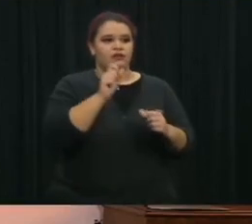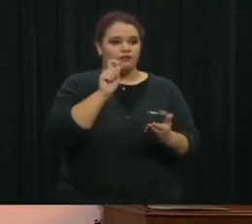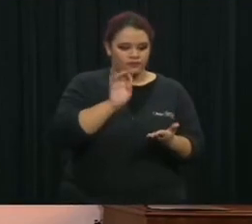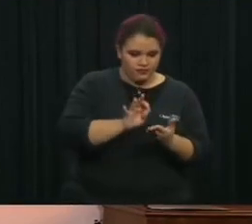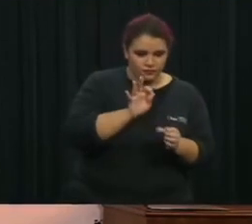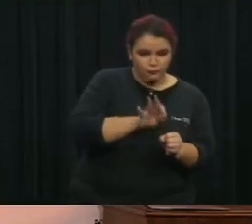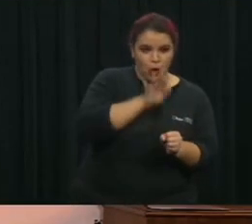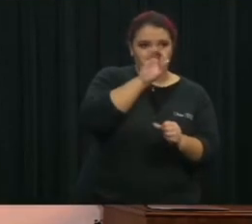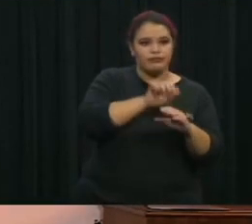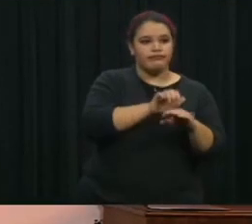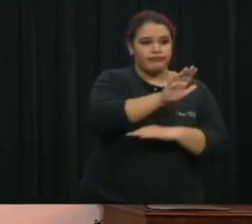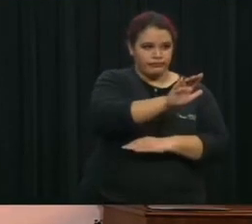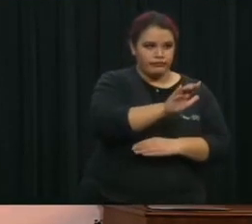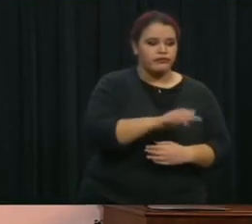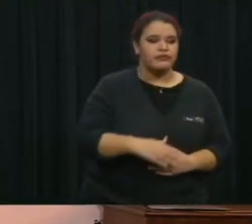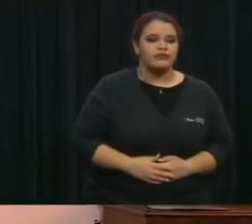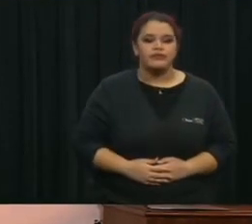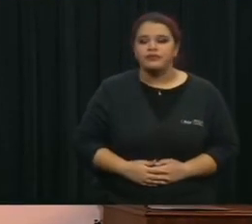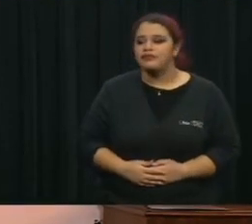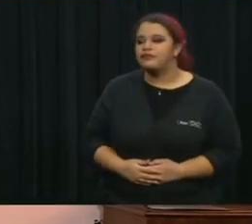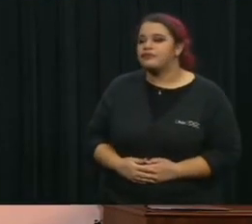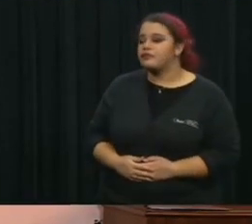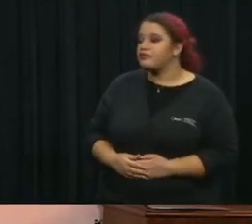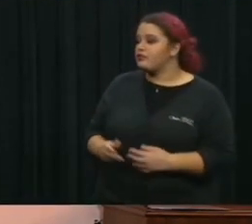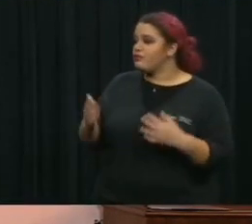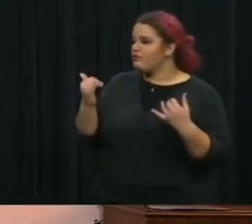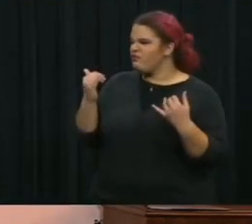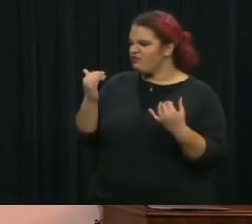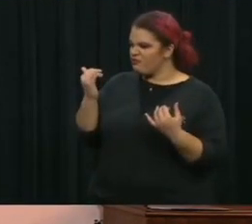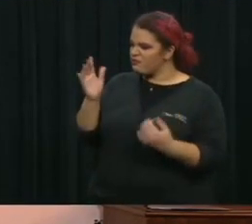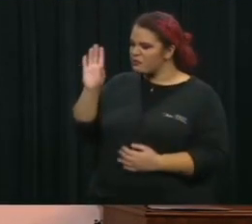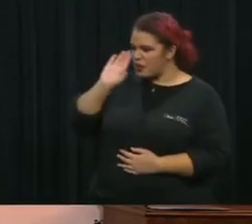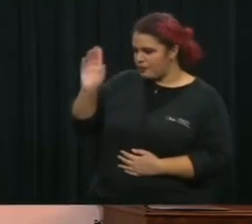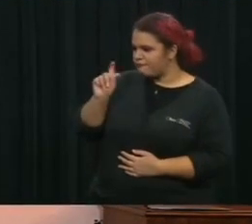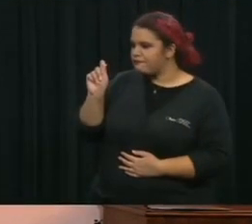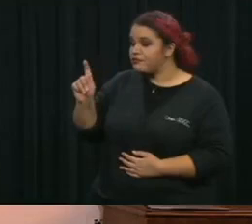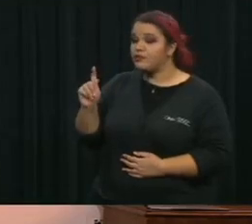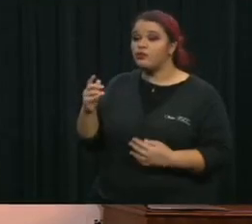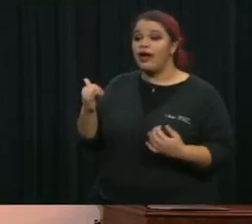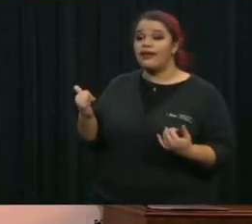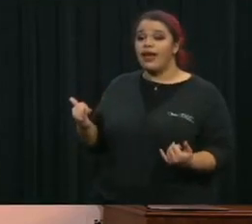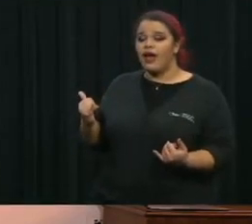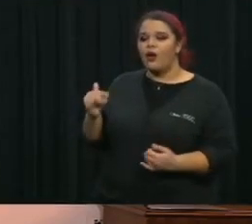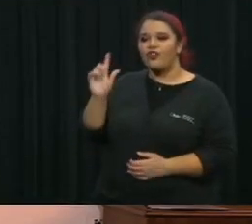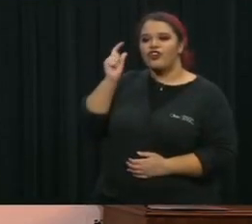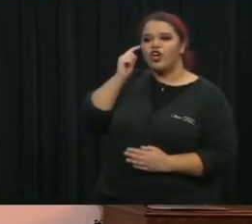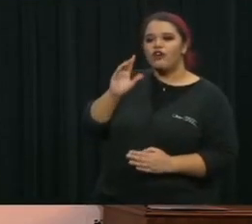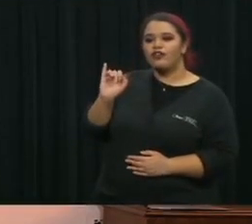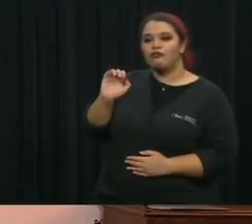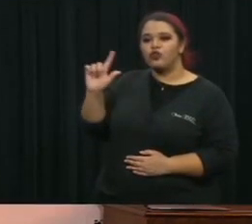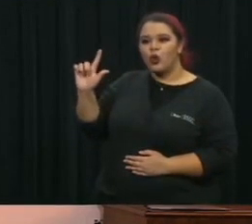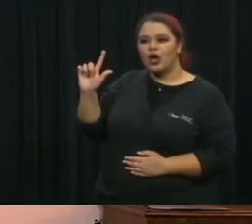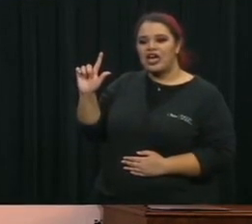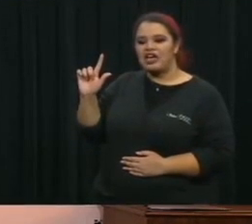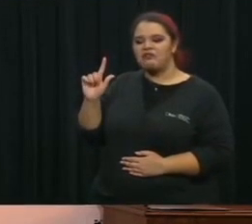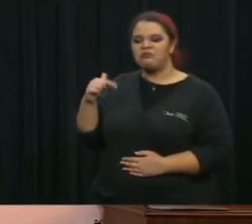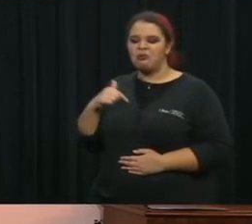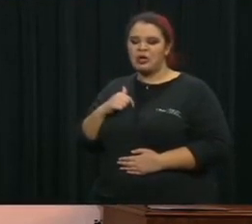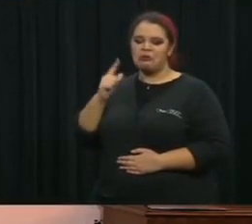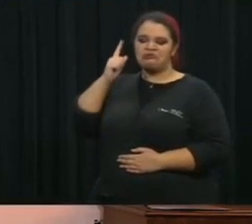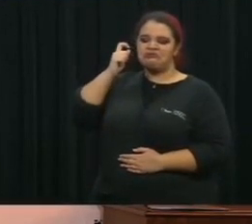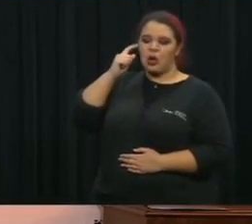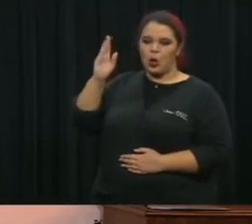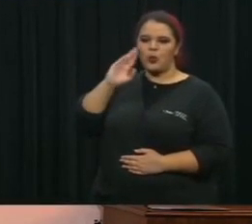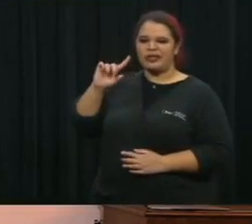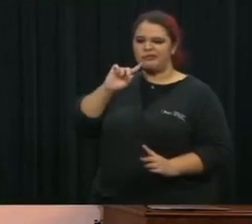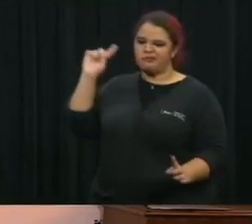Governor, this is Ben Garber from ABC6 and Fox 28. The governor of Illinois is expected this afternoon to issue a shelter-in-place order. I'm